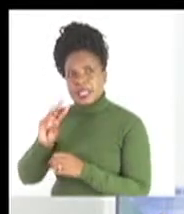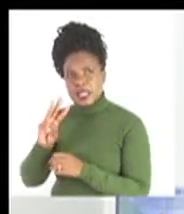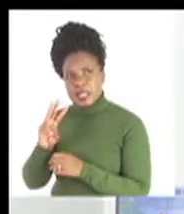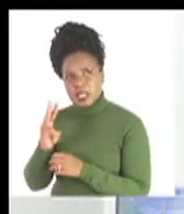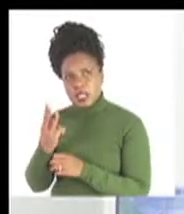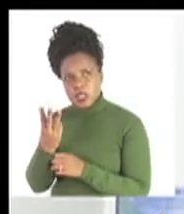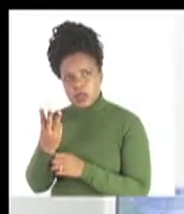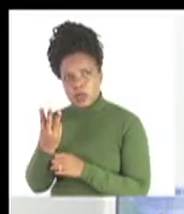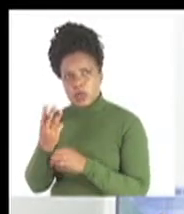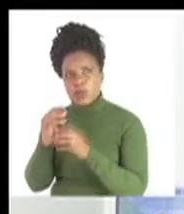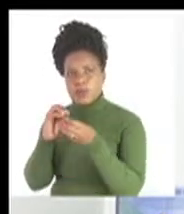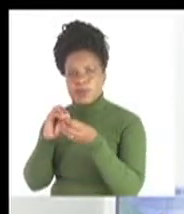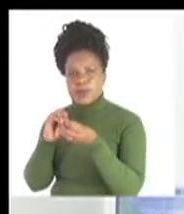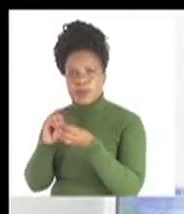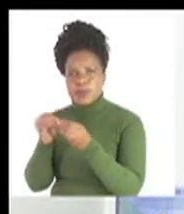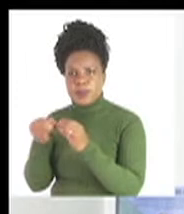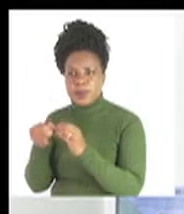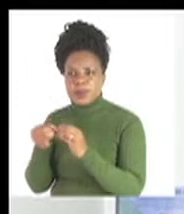numbers.